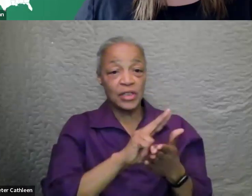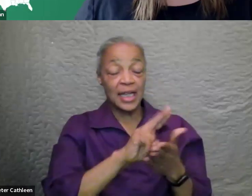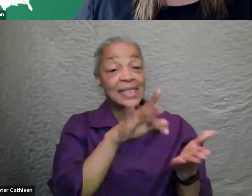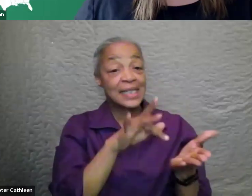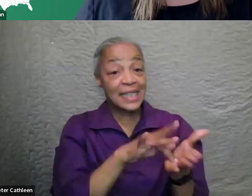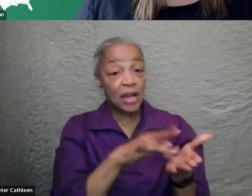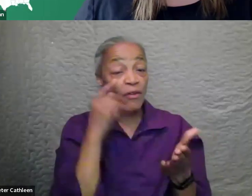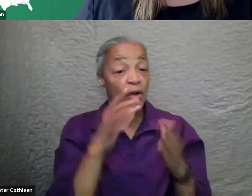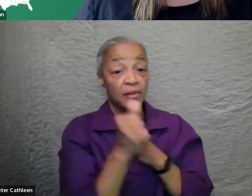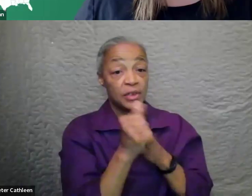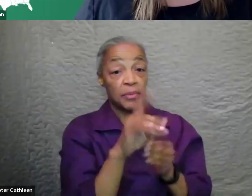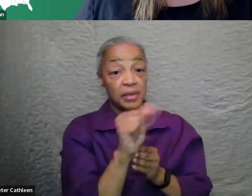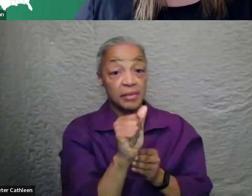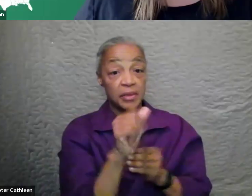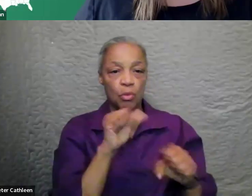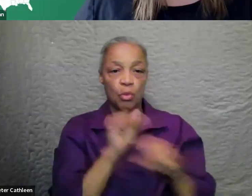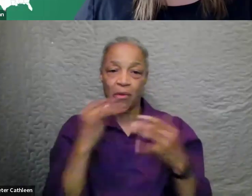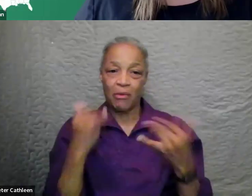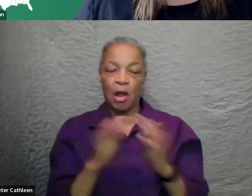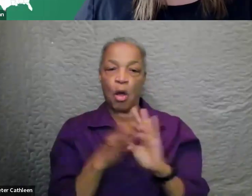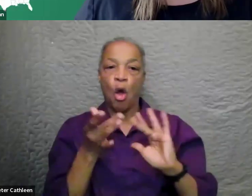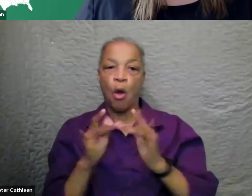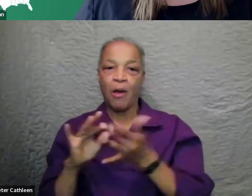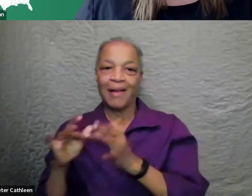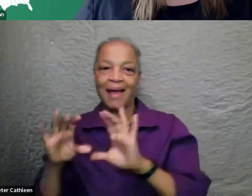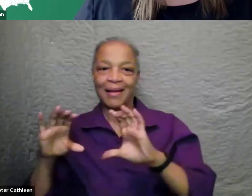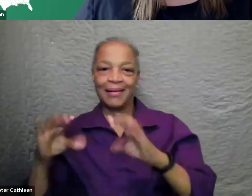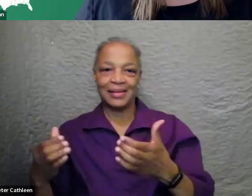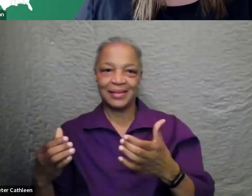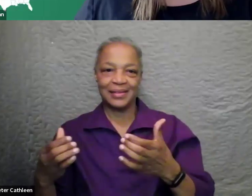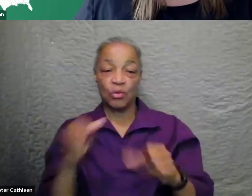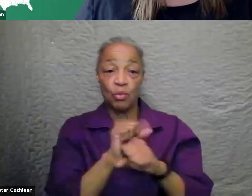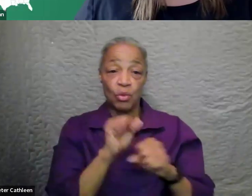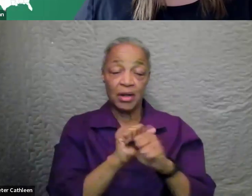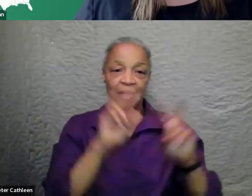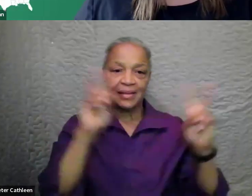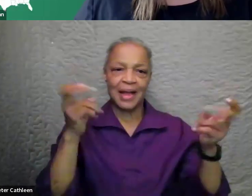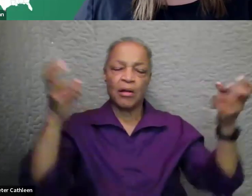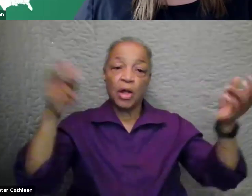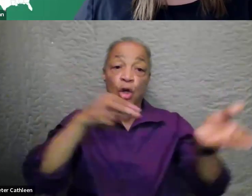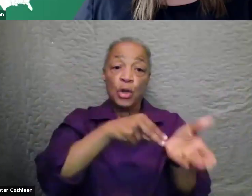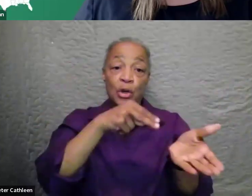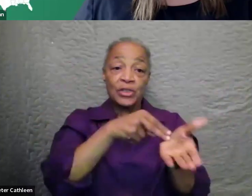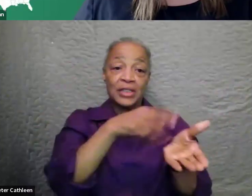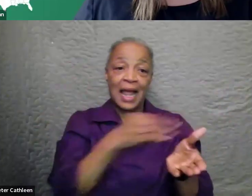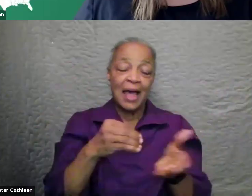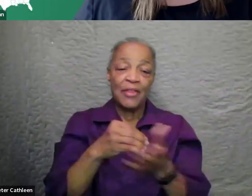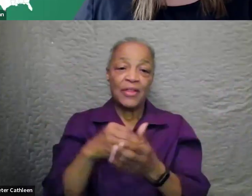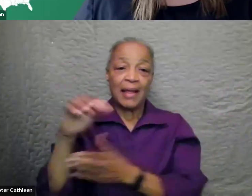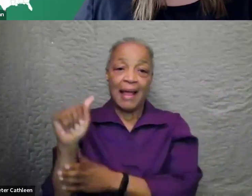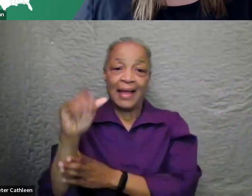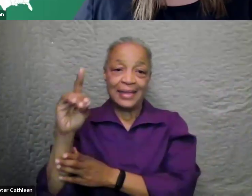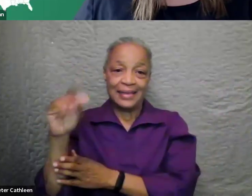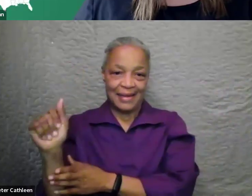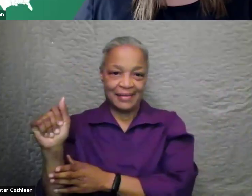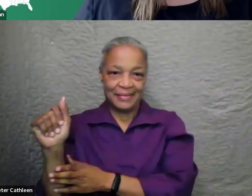and Disability, is working on an online course. Its working title is Nurses and the Americans with Disabilities